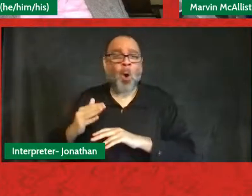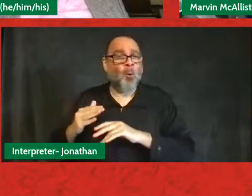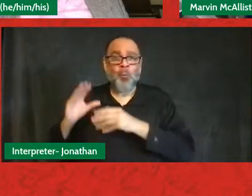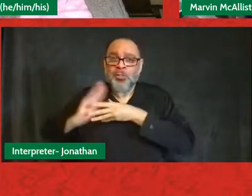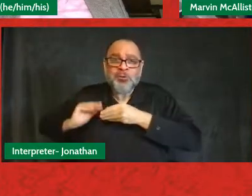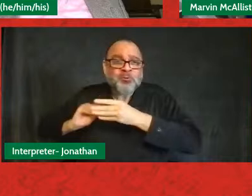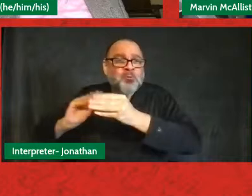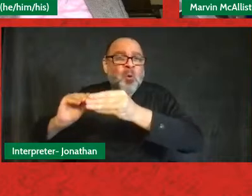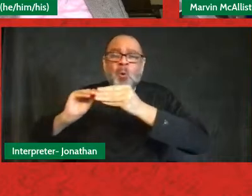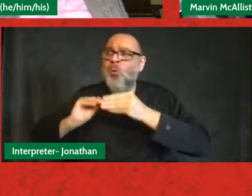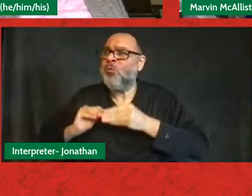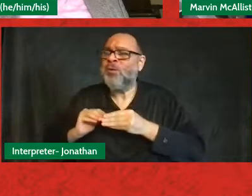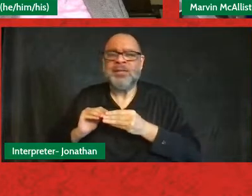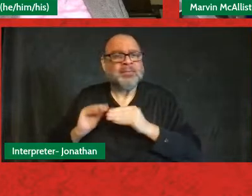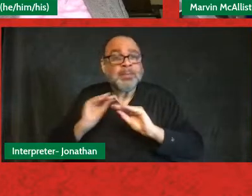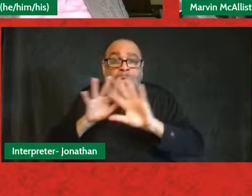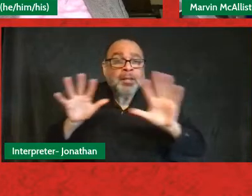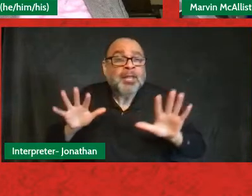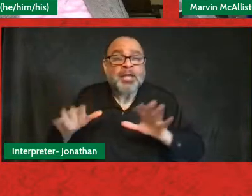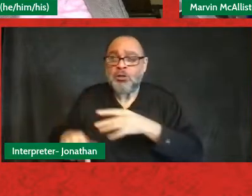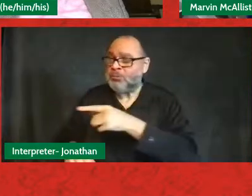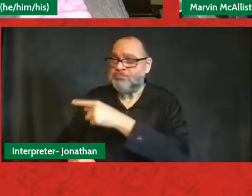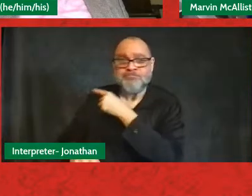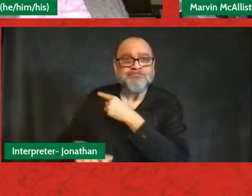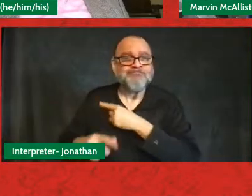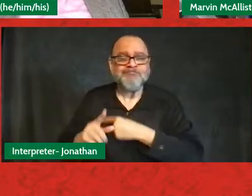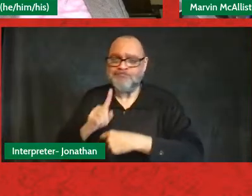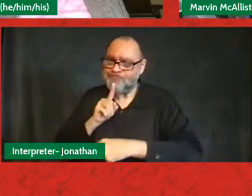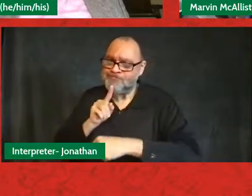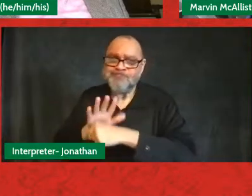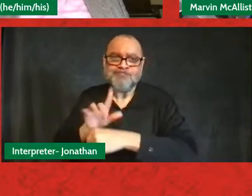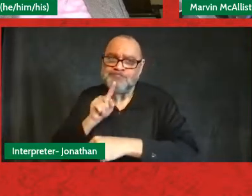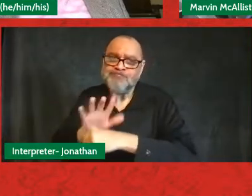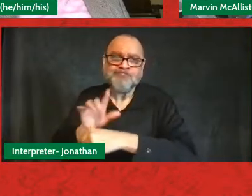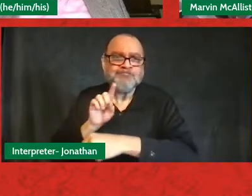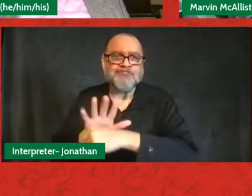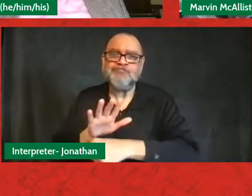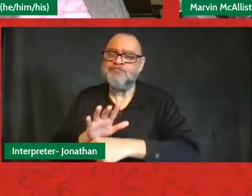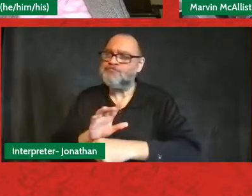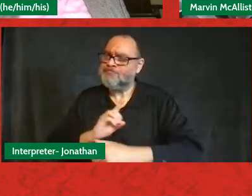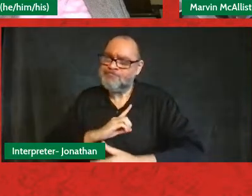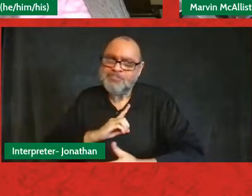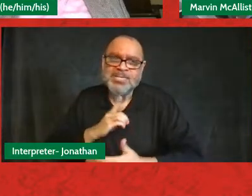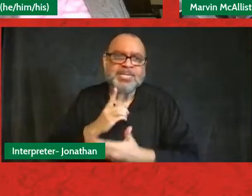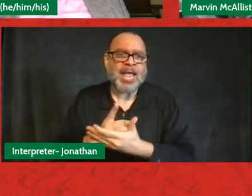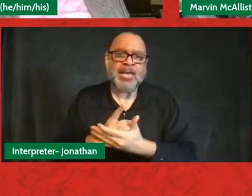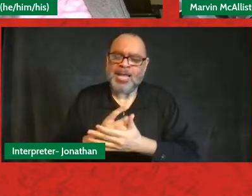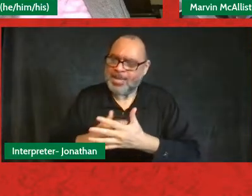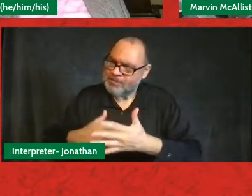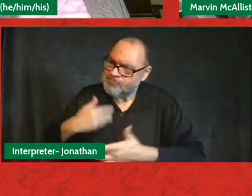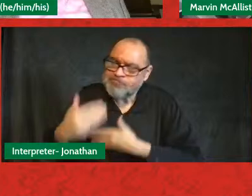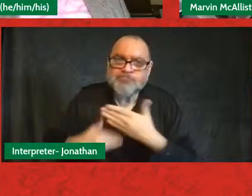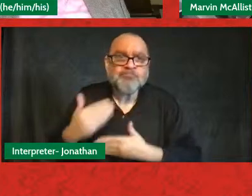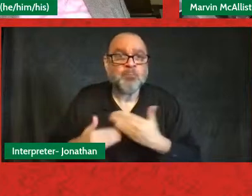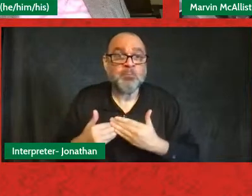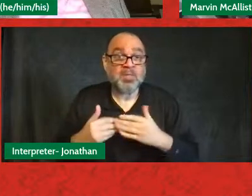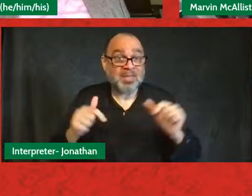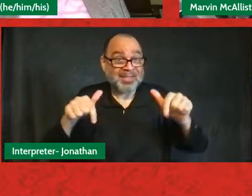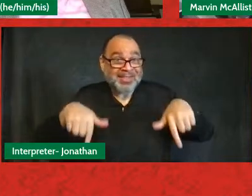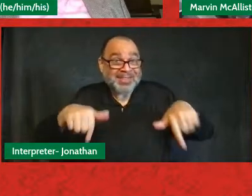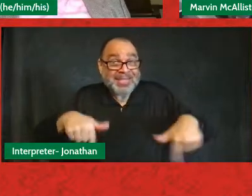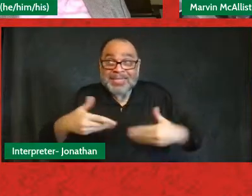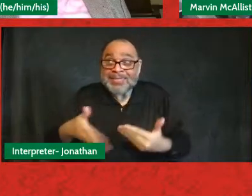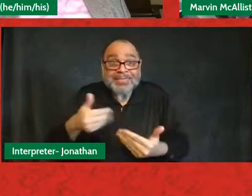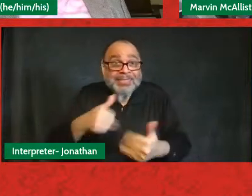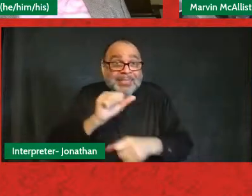from the the stick-to-ness. I use that word a lot because it's hard to do this. It's hard to make this art. This is